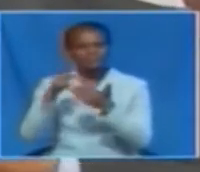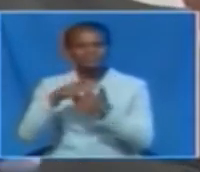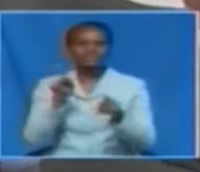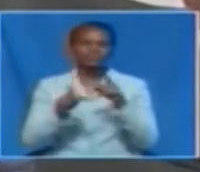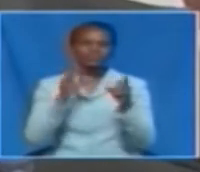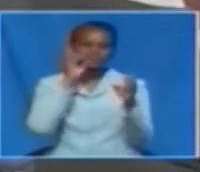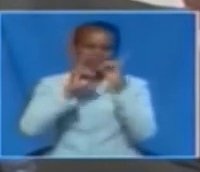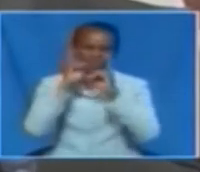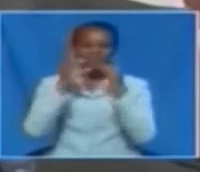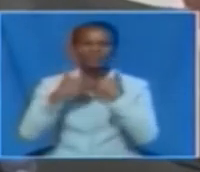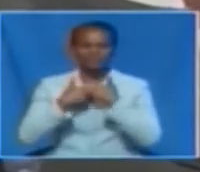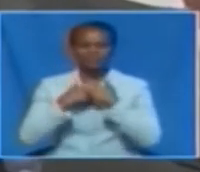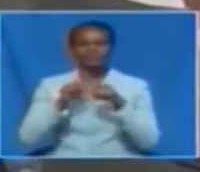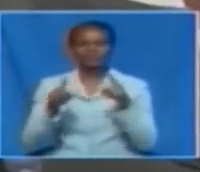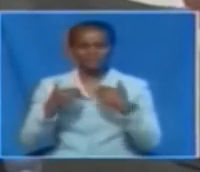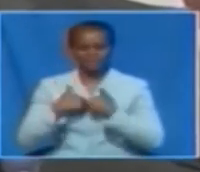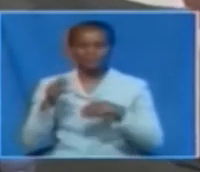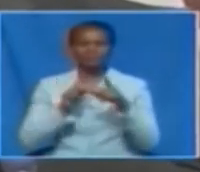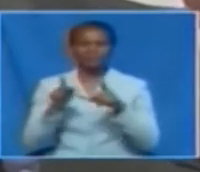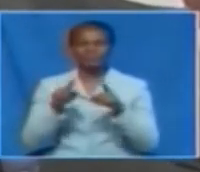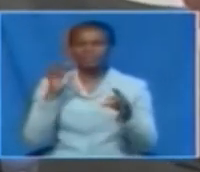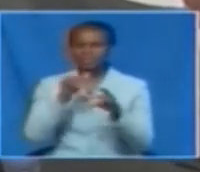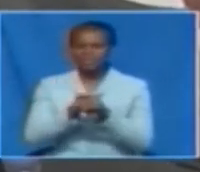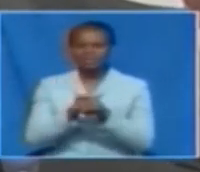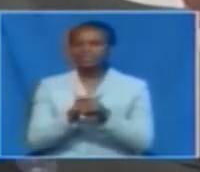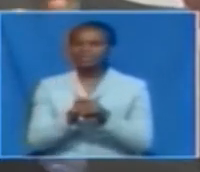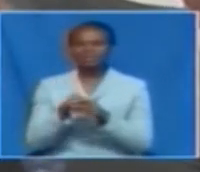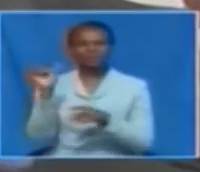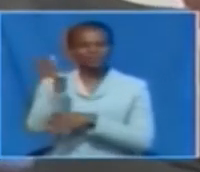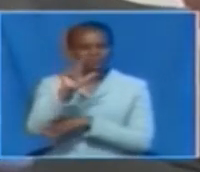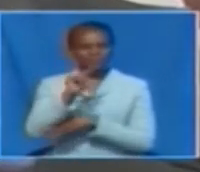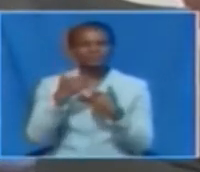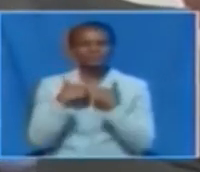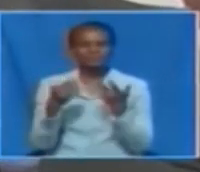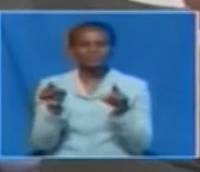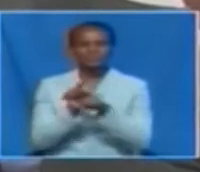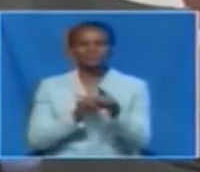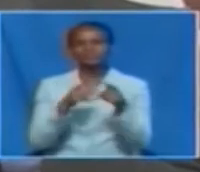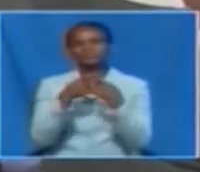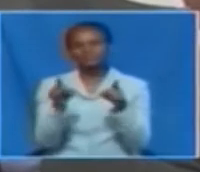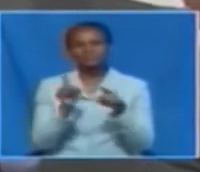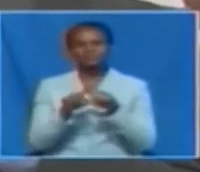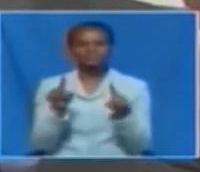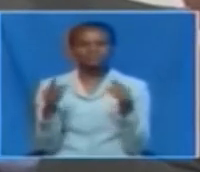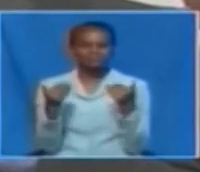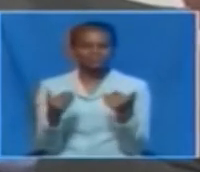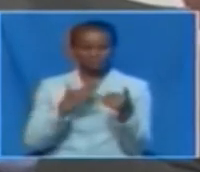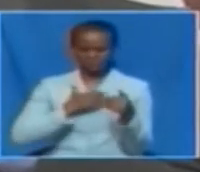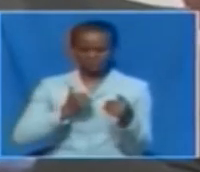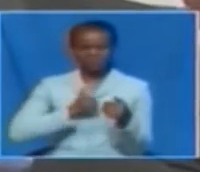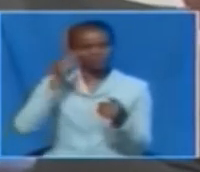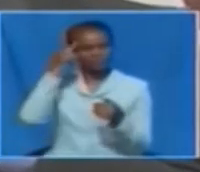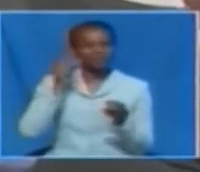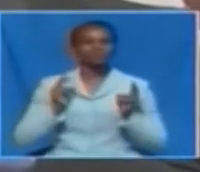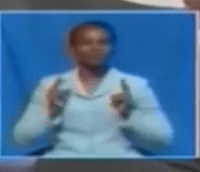only challenge we have is that we have got people that are not part of the outfit, and the agenda is totally different. But I think that as a